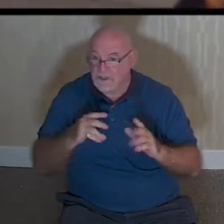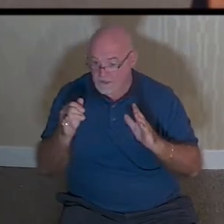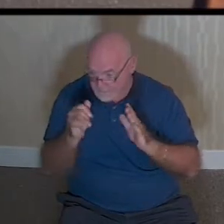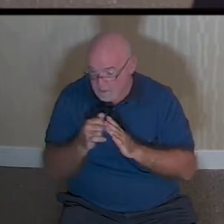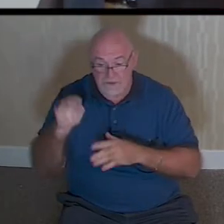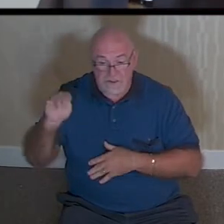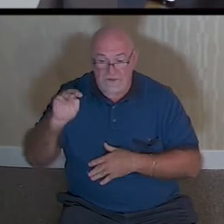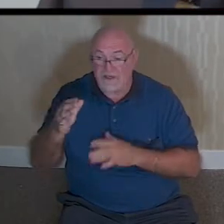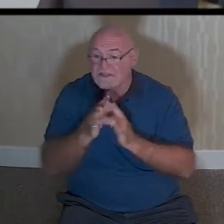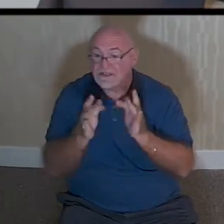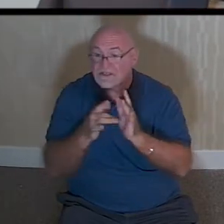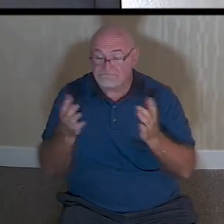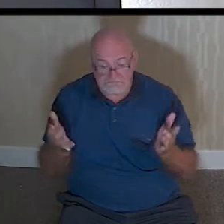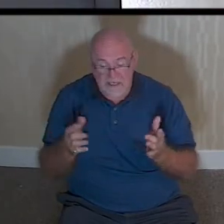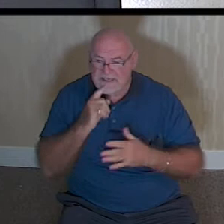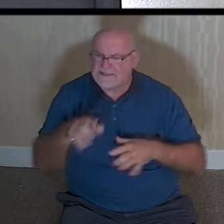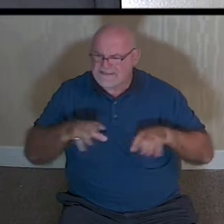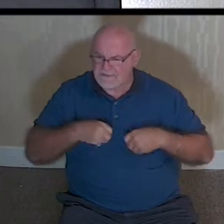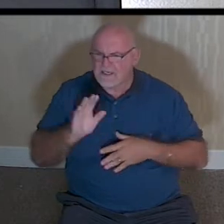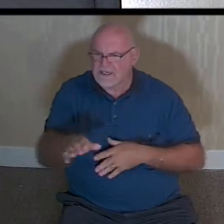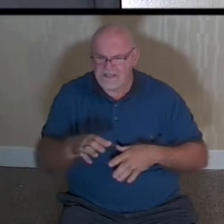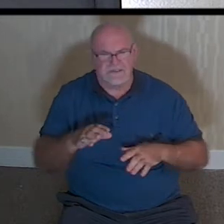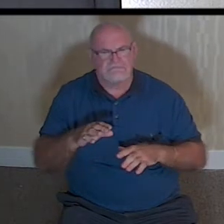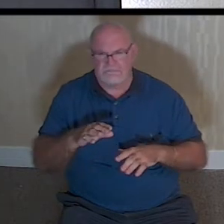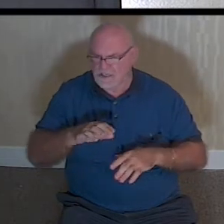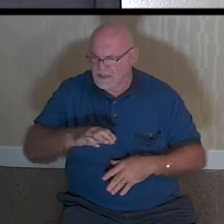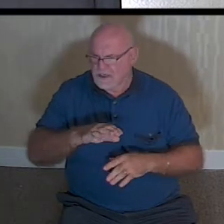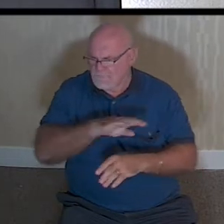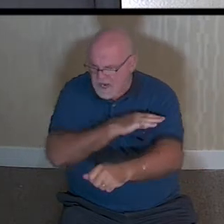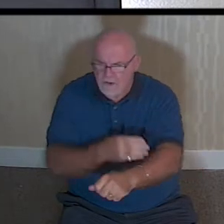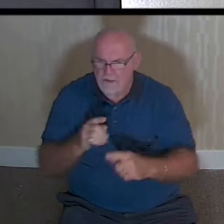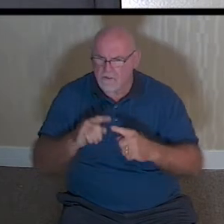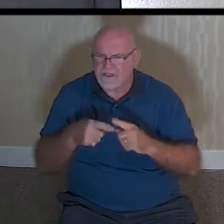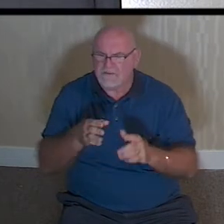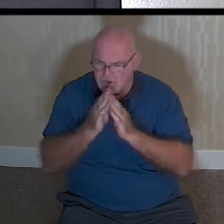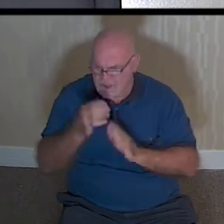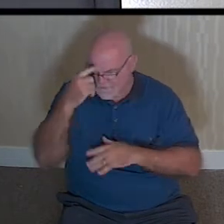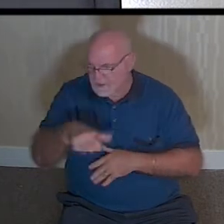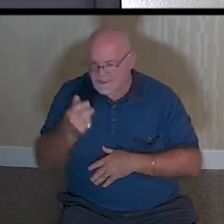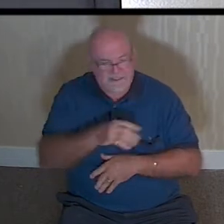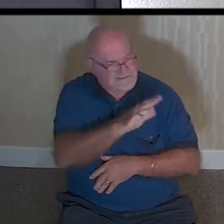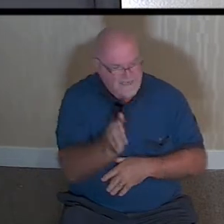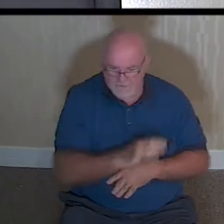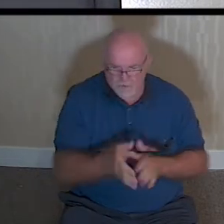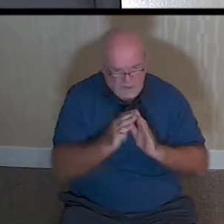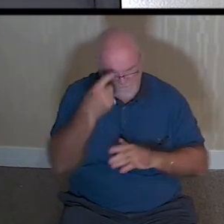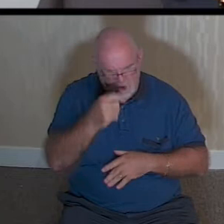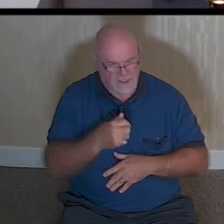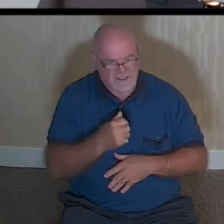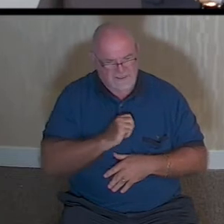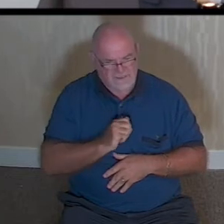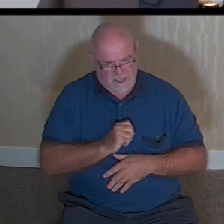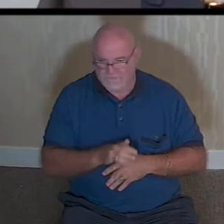Jesus. He stepped into his power when he prayed for others. He never prayed for himself. The only time he